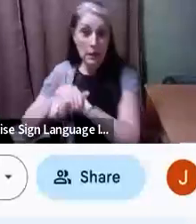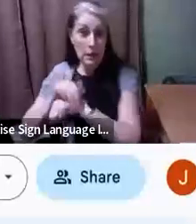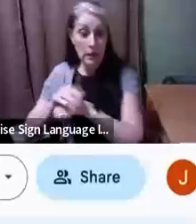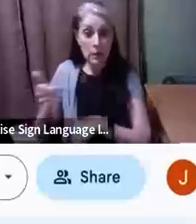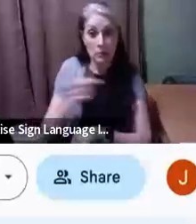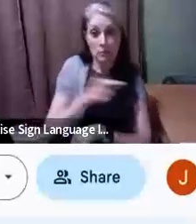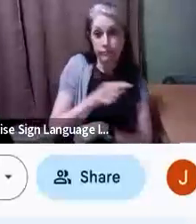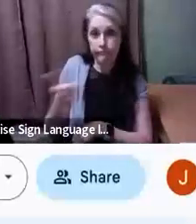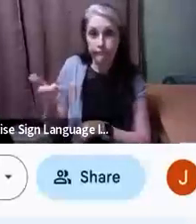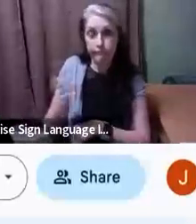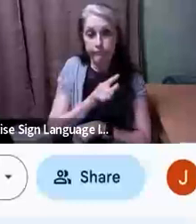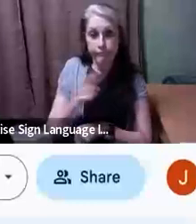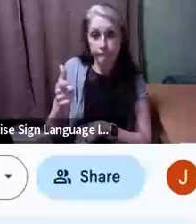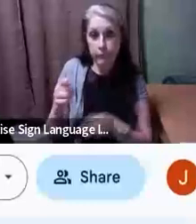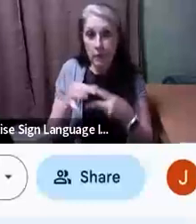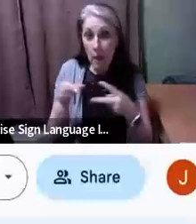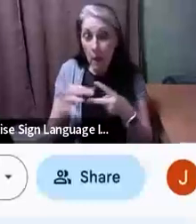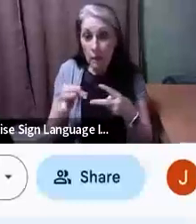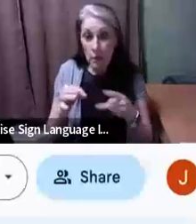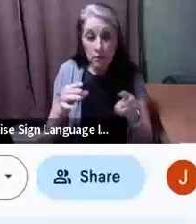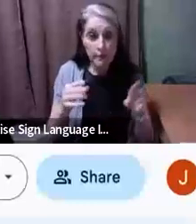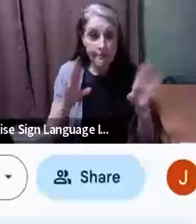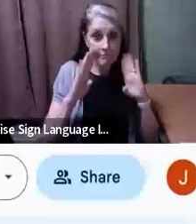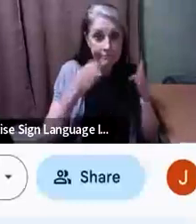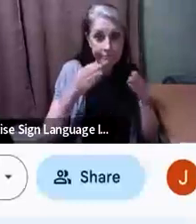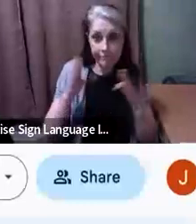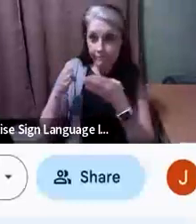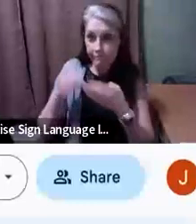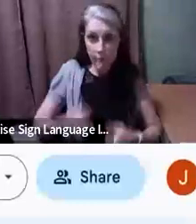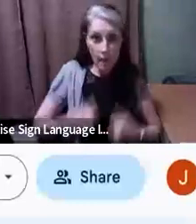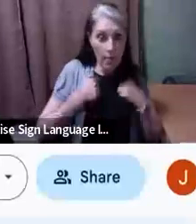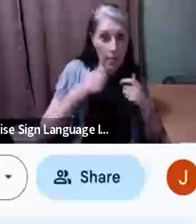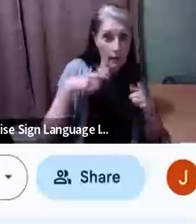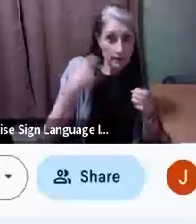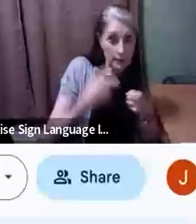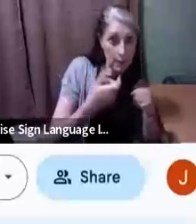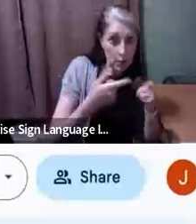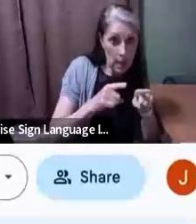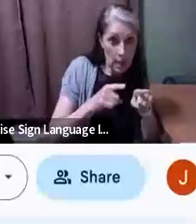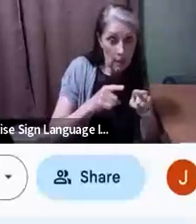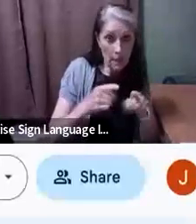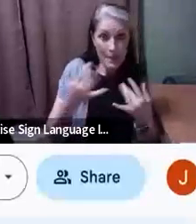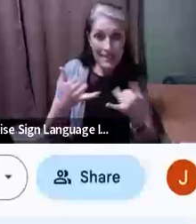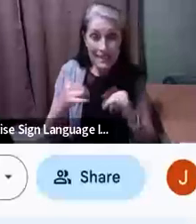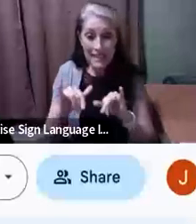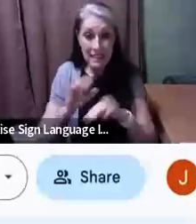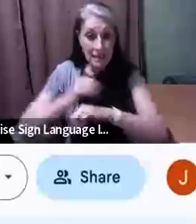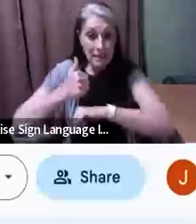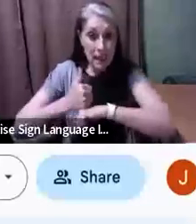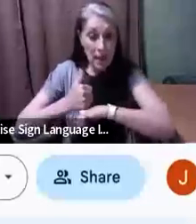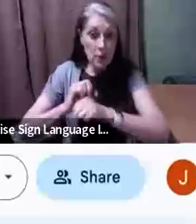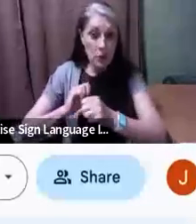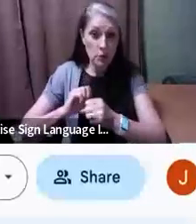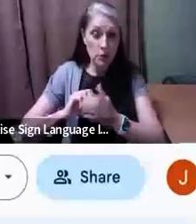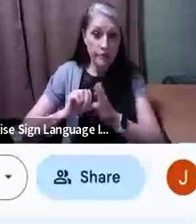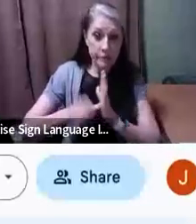it instead of, the option is that you can tune into the live Spanish interpretation happening, but that still establishes and reinforces